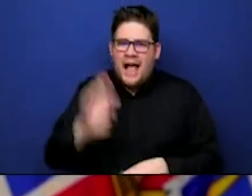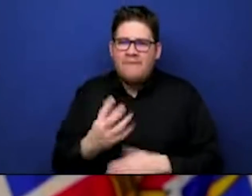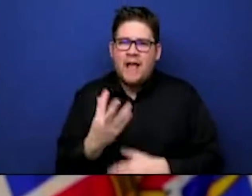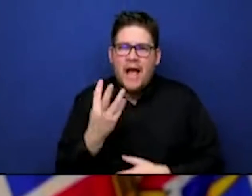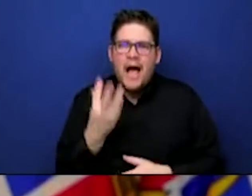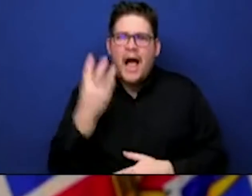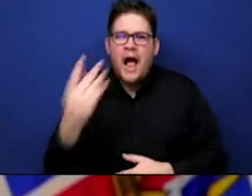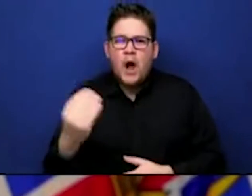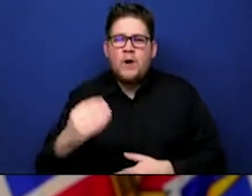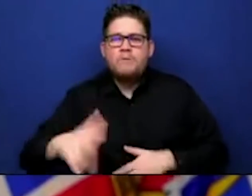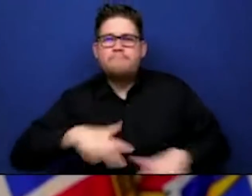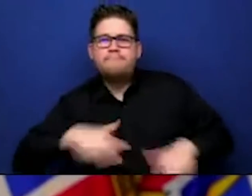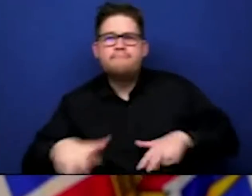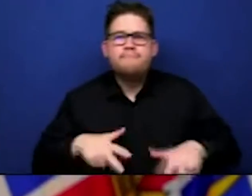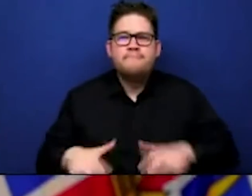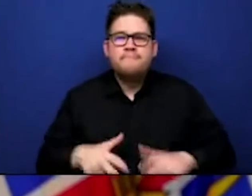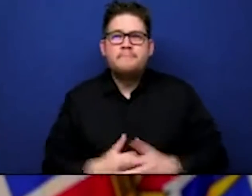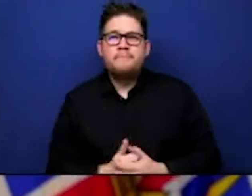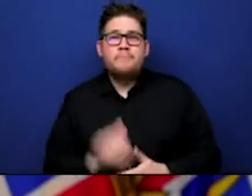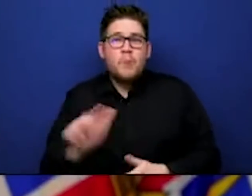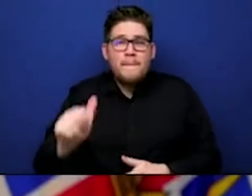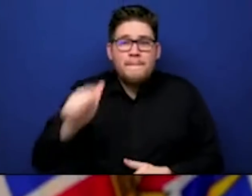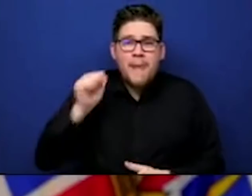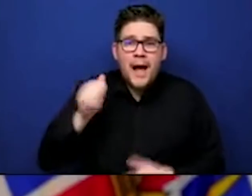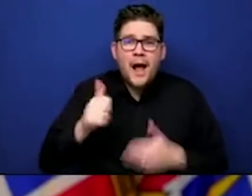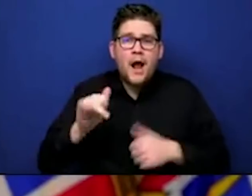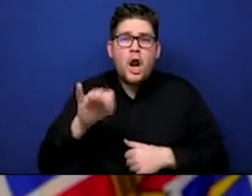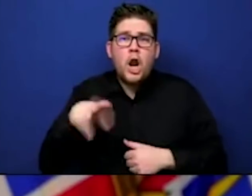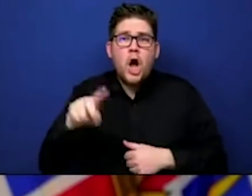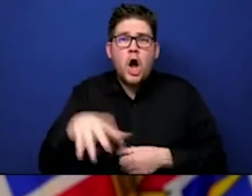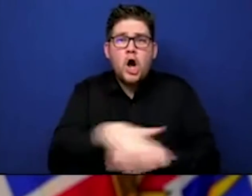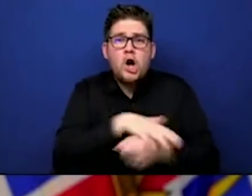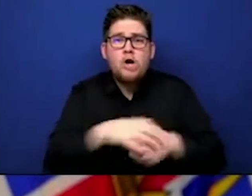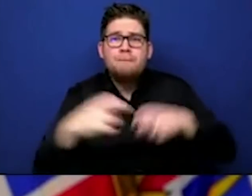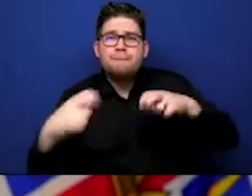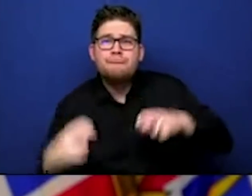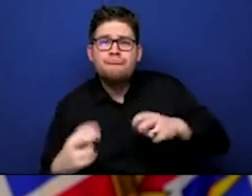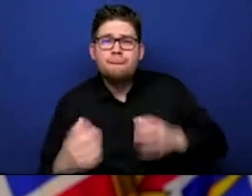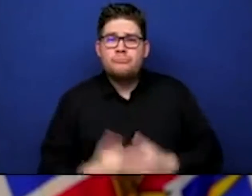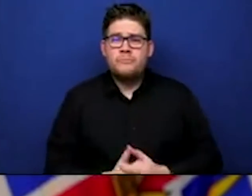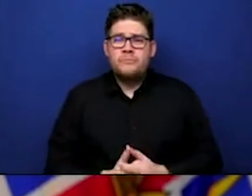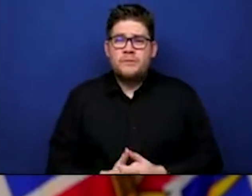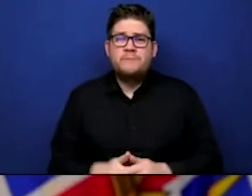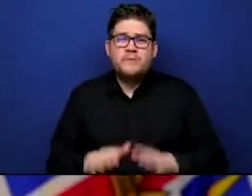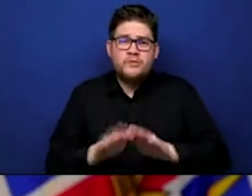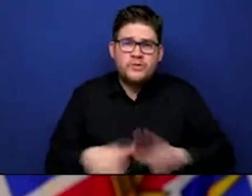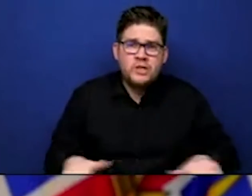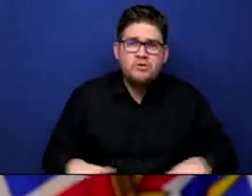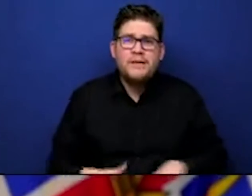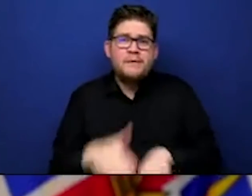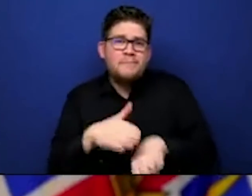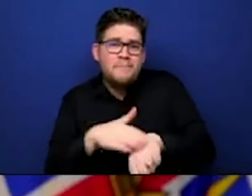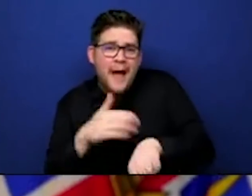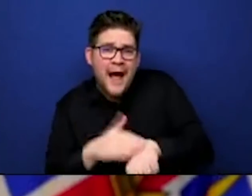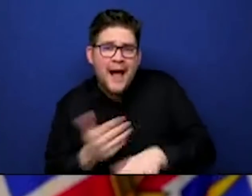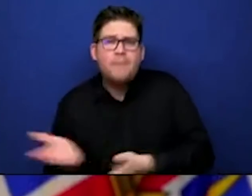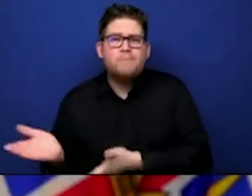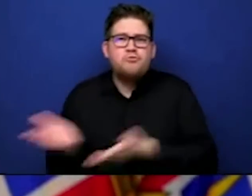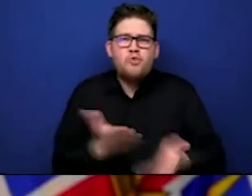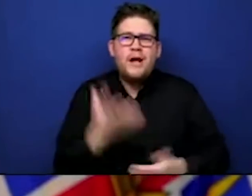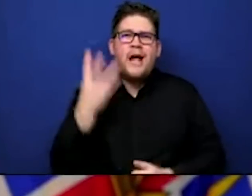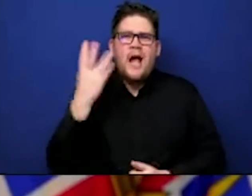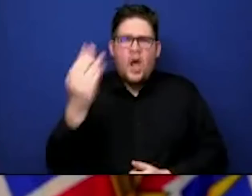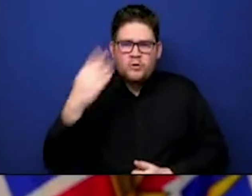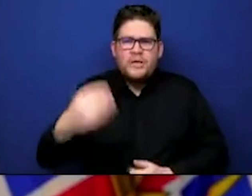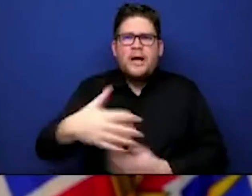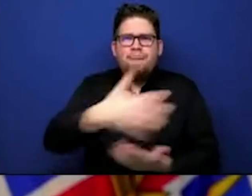or your immediate neighborhood. Take your family, take your pet, but find some time to go outside